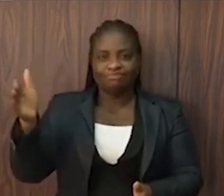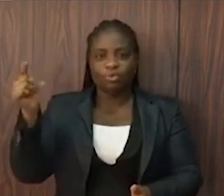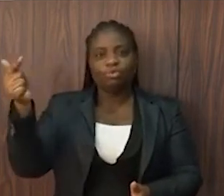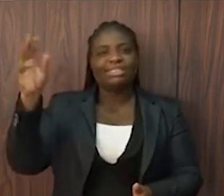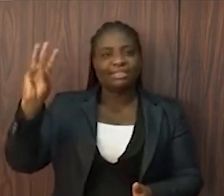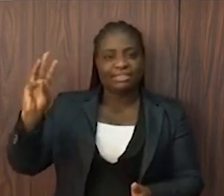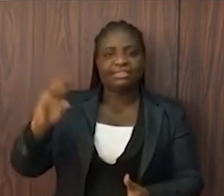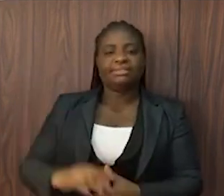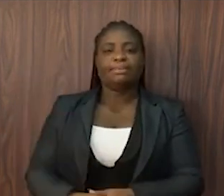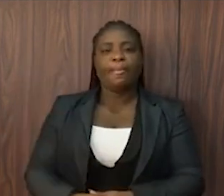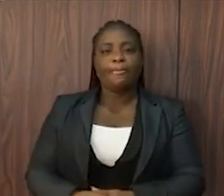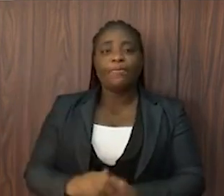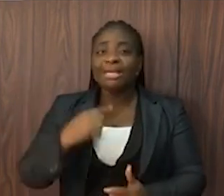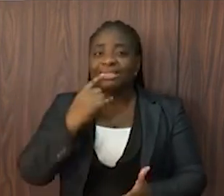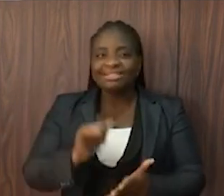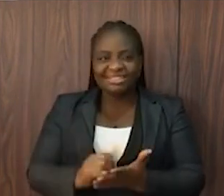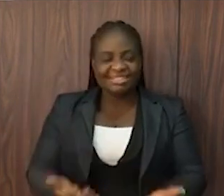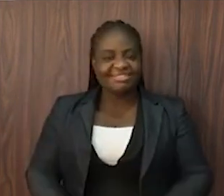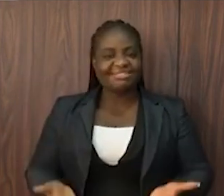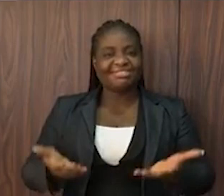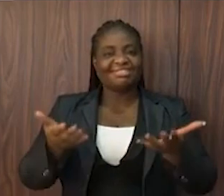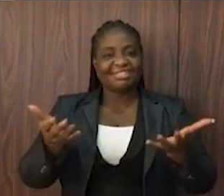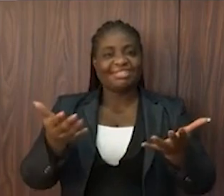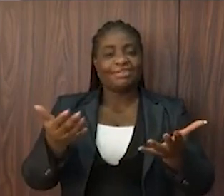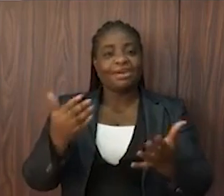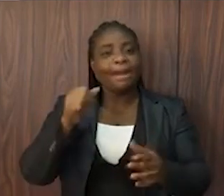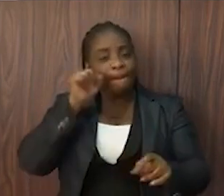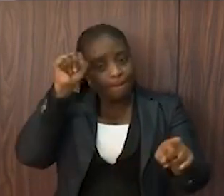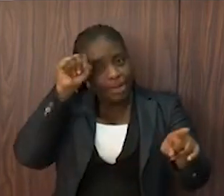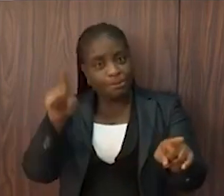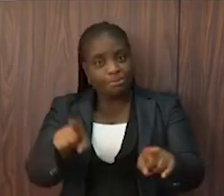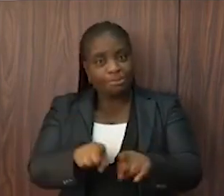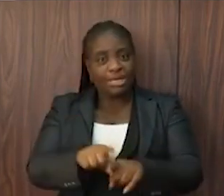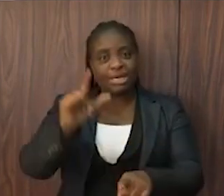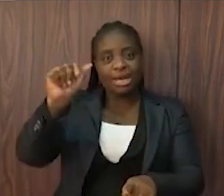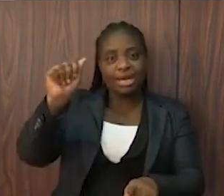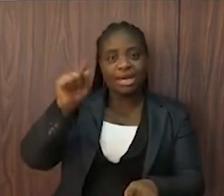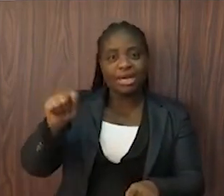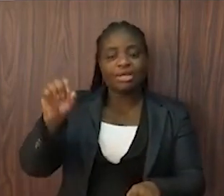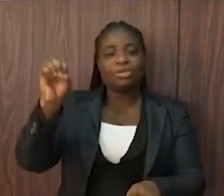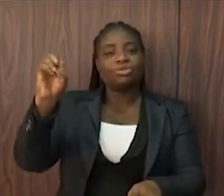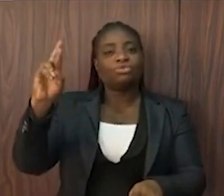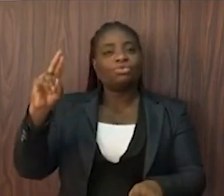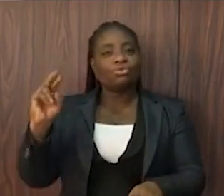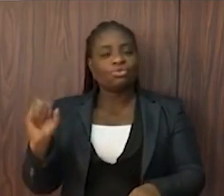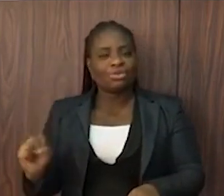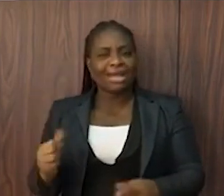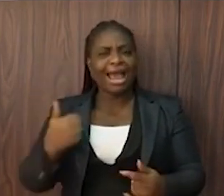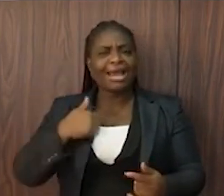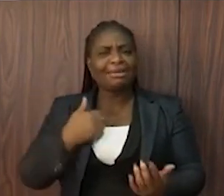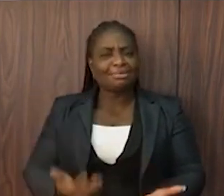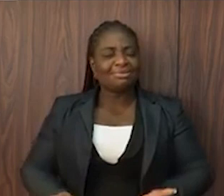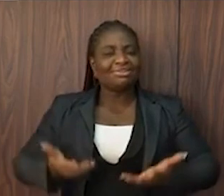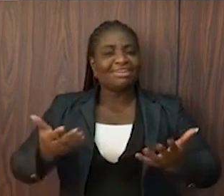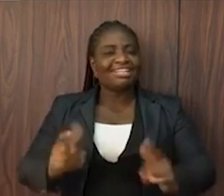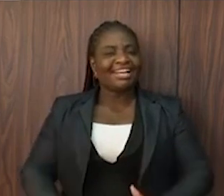26, at his raising of her brother Lazarus from the dead, that, and I quote, "I am the resurrection